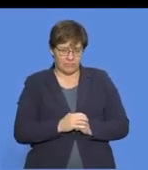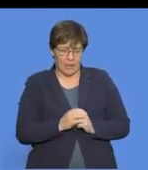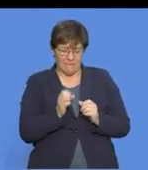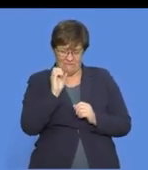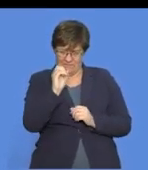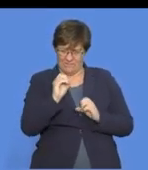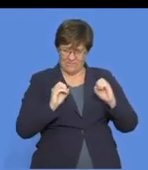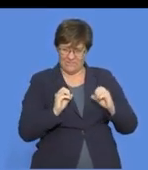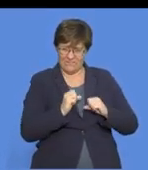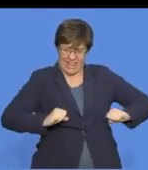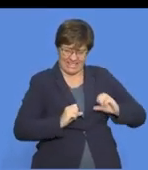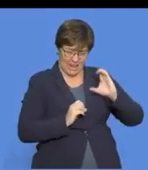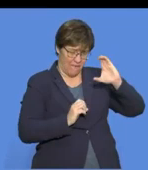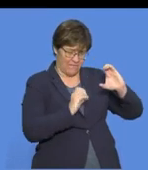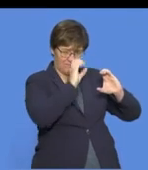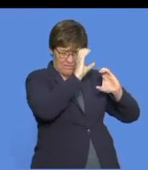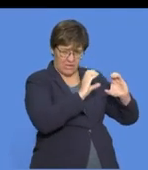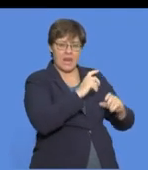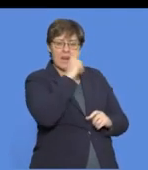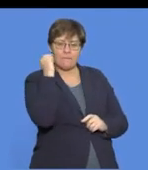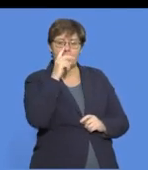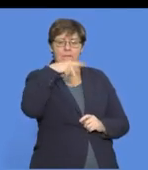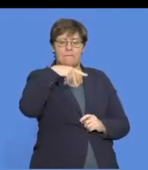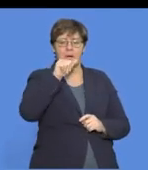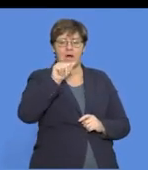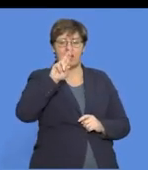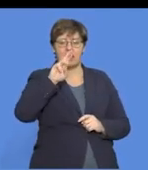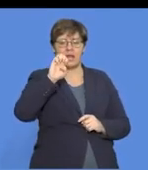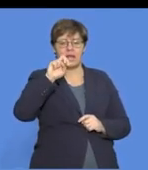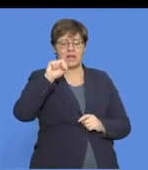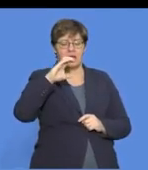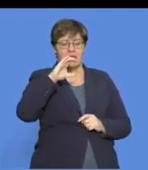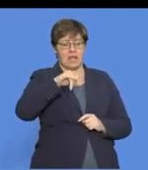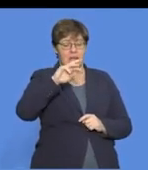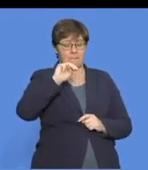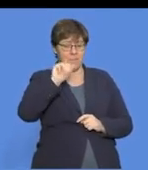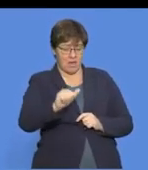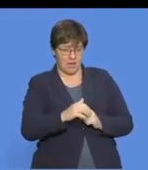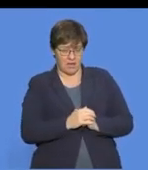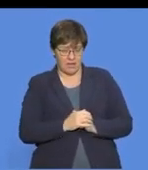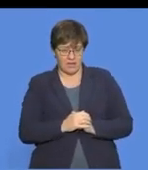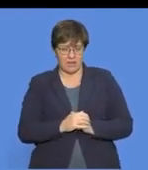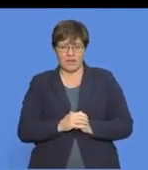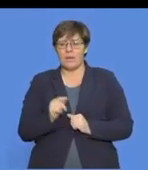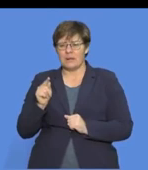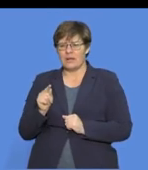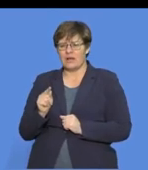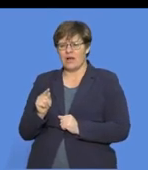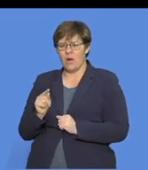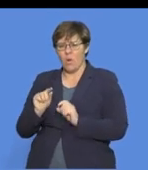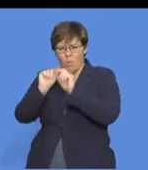are called parenchyma cells, and these ones with the very thick